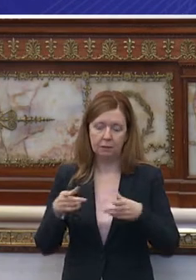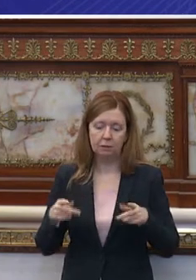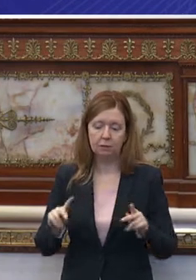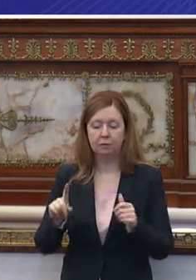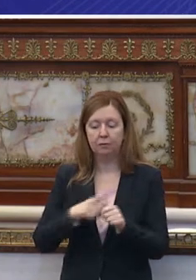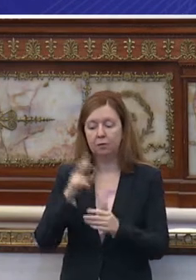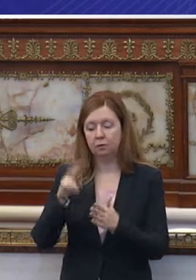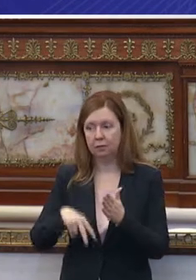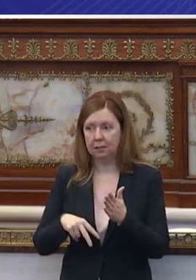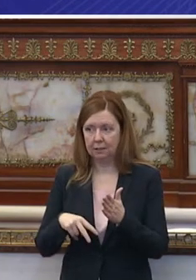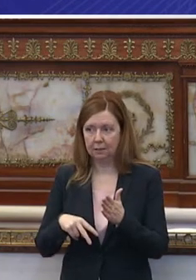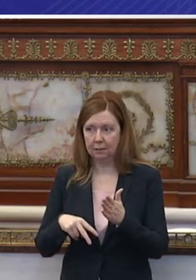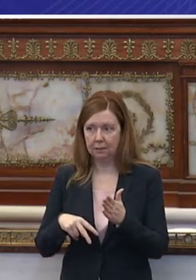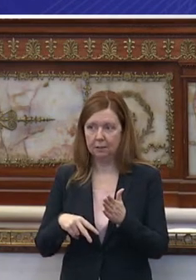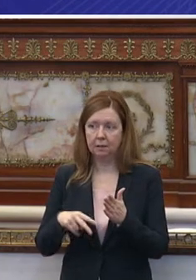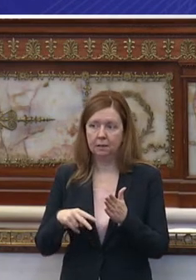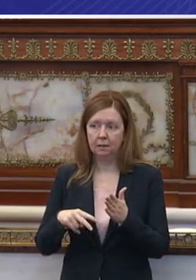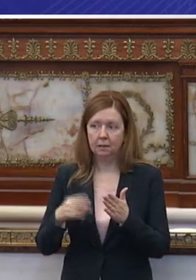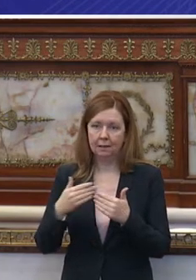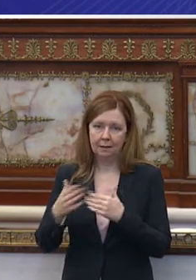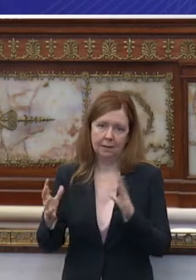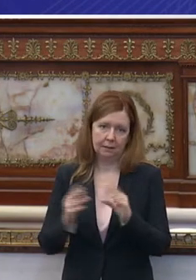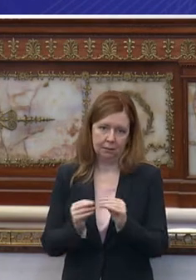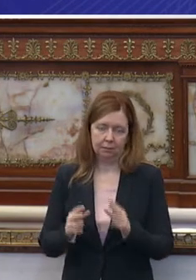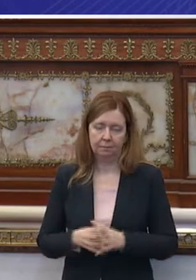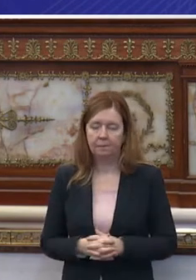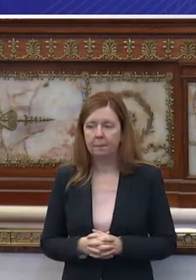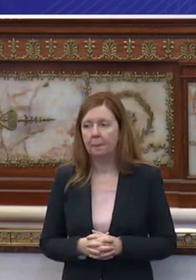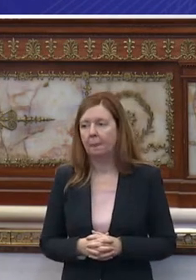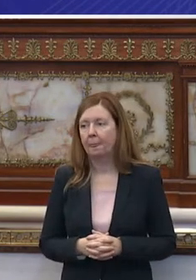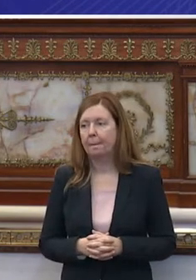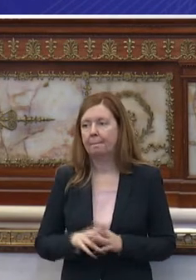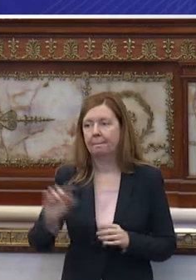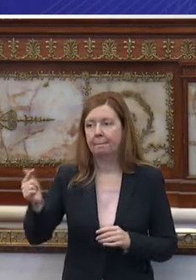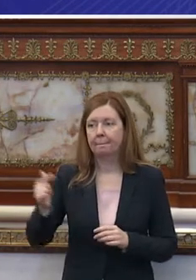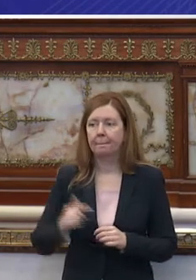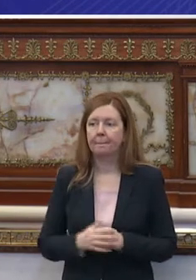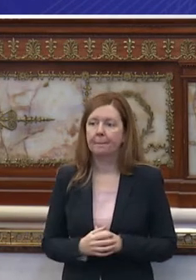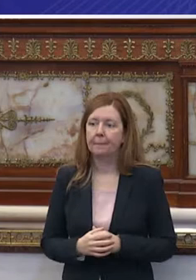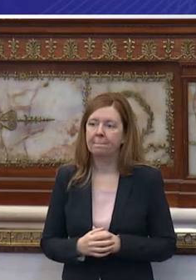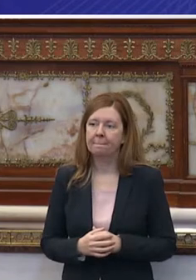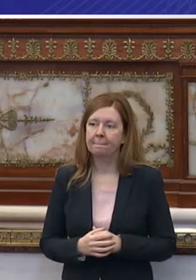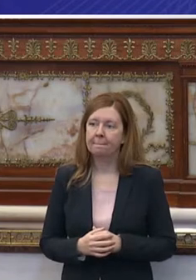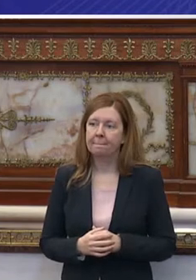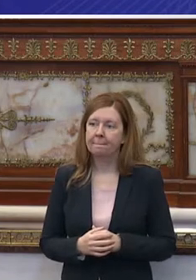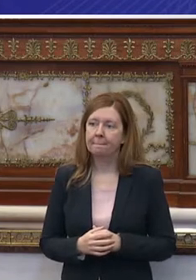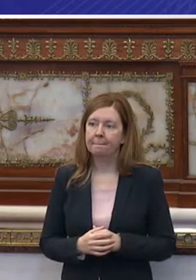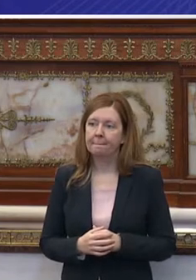permit this bill at the next session of council. Second.